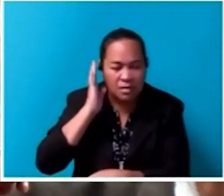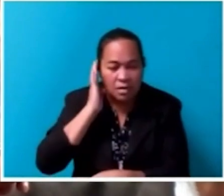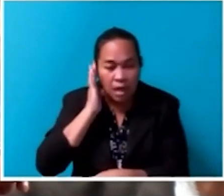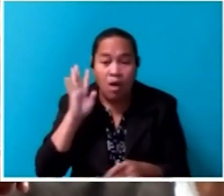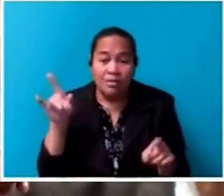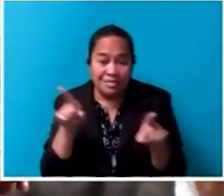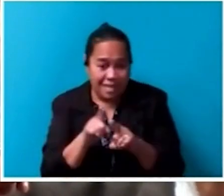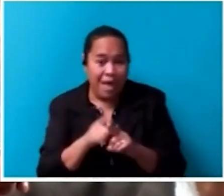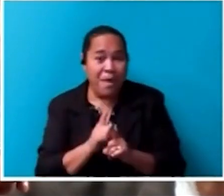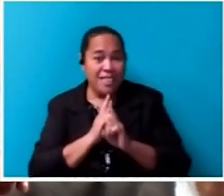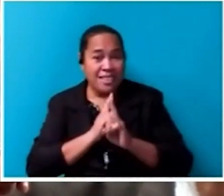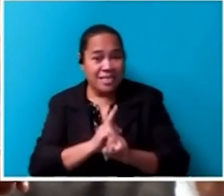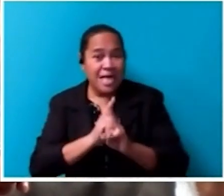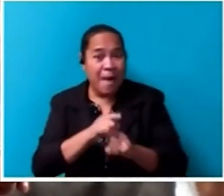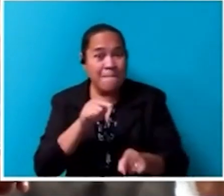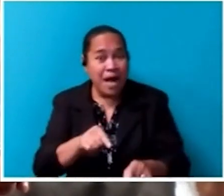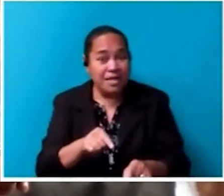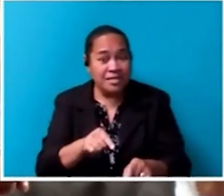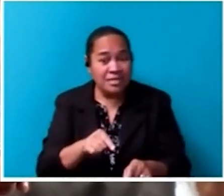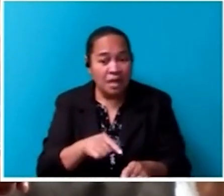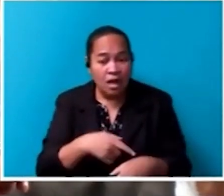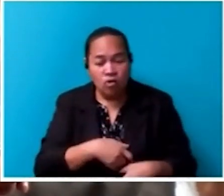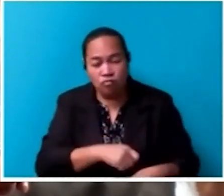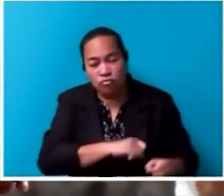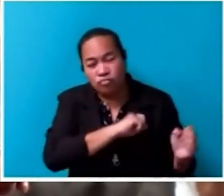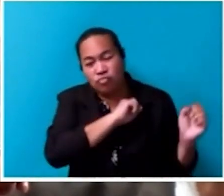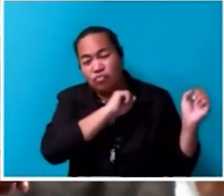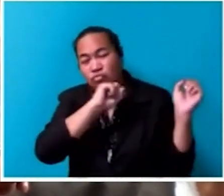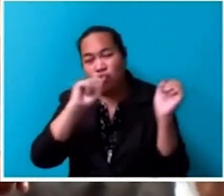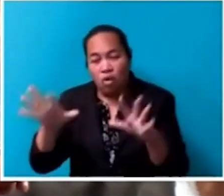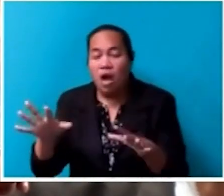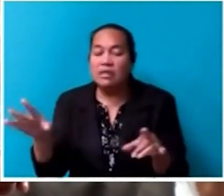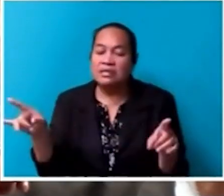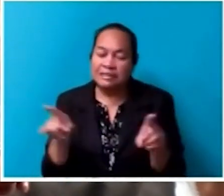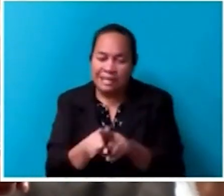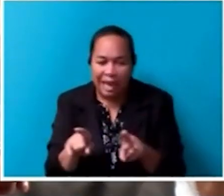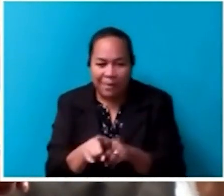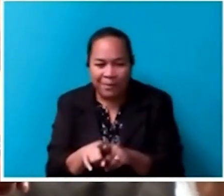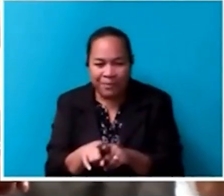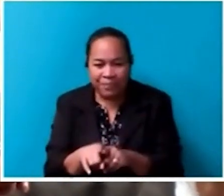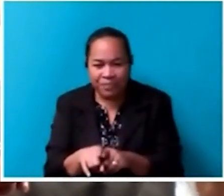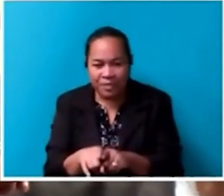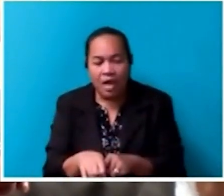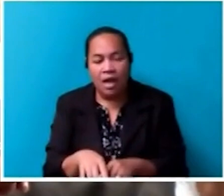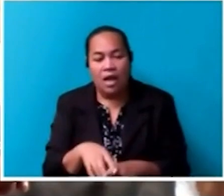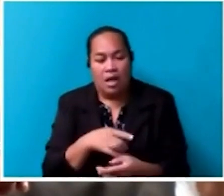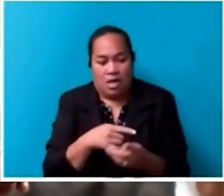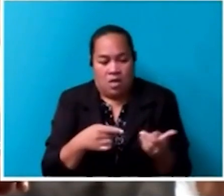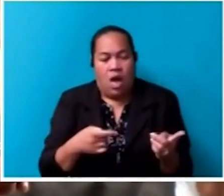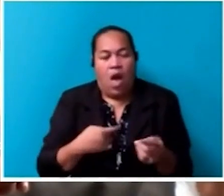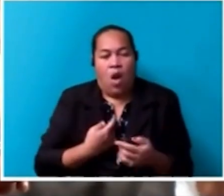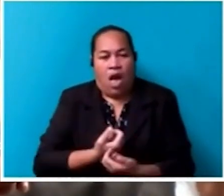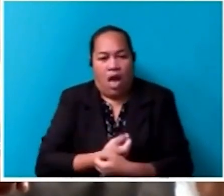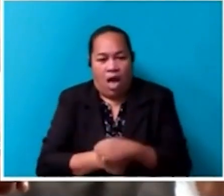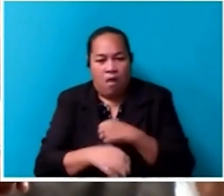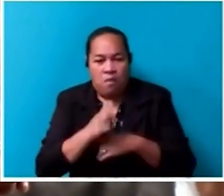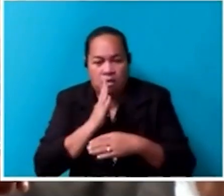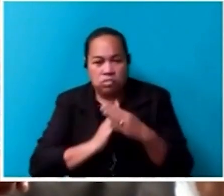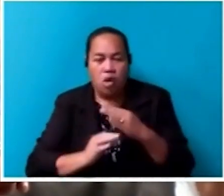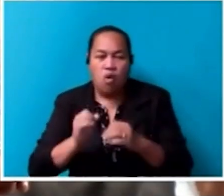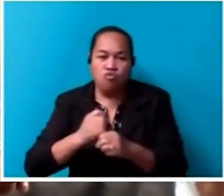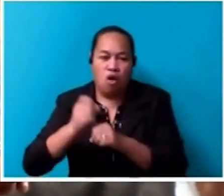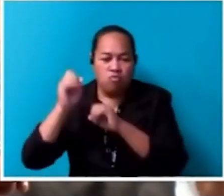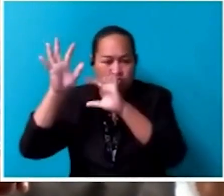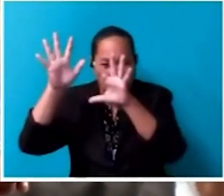disciples' net was filled to overflowing, so too have our humble efforts been blessed